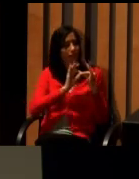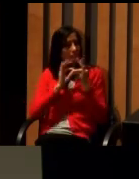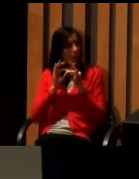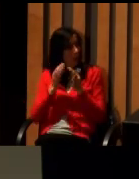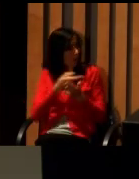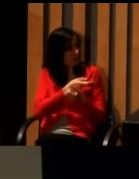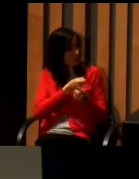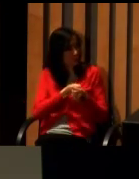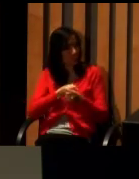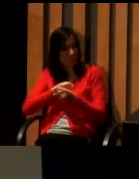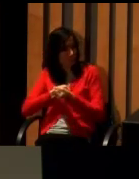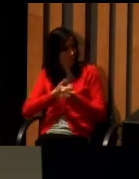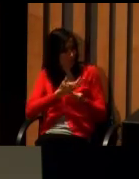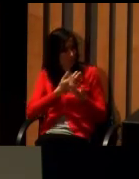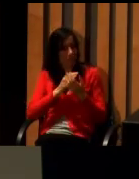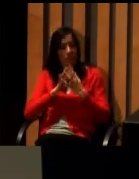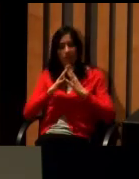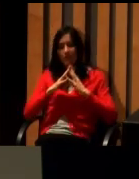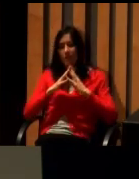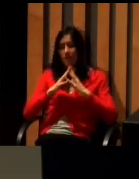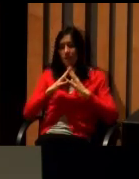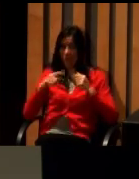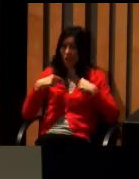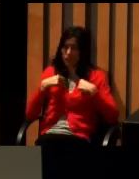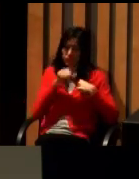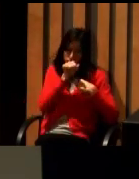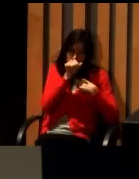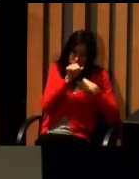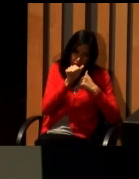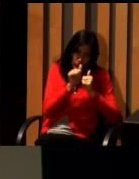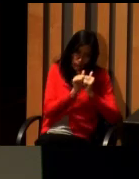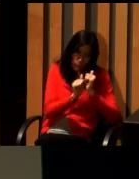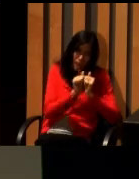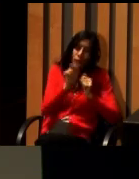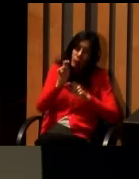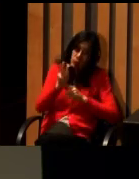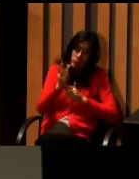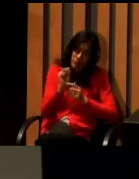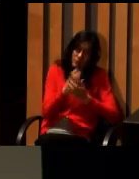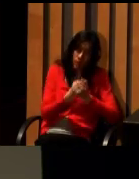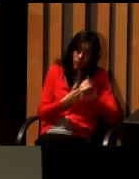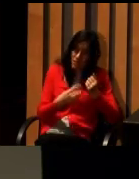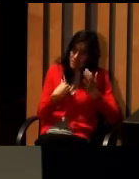wholeheartedly? I'm a sports junkie as well as a news junkie. I like to